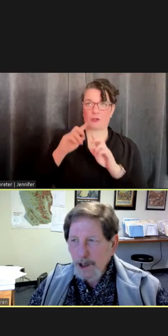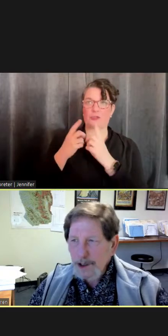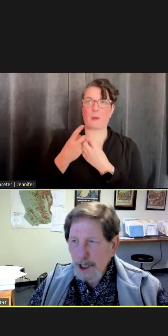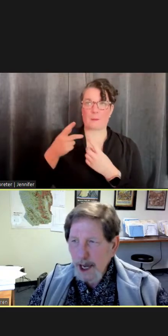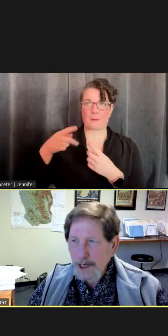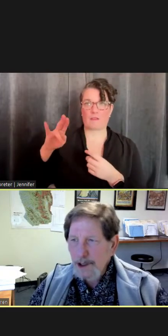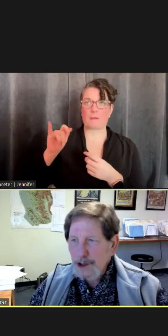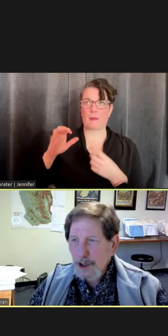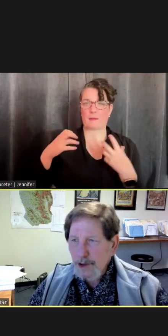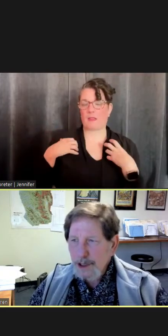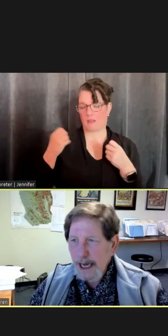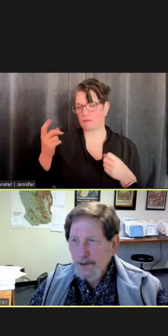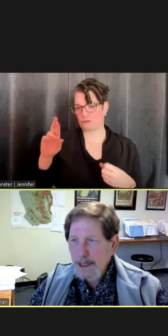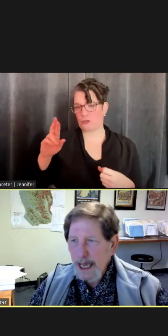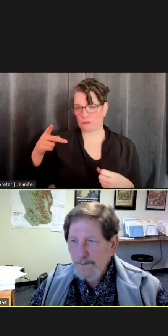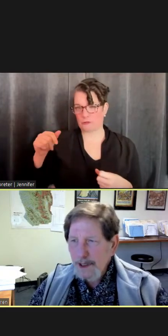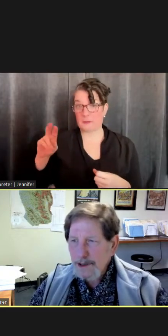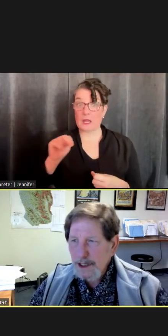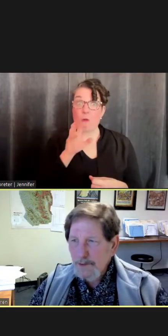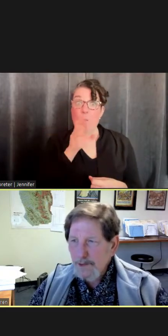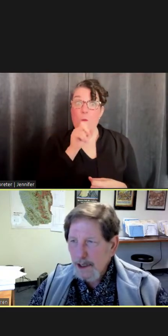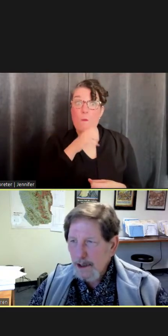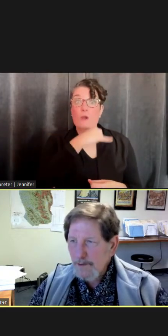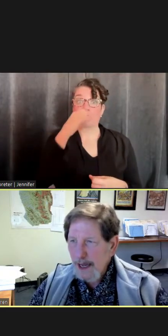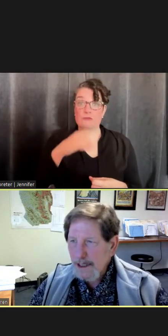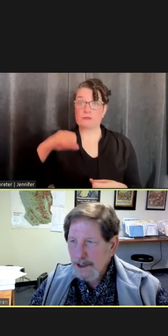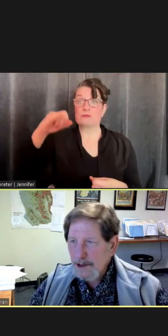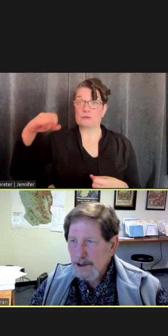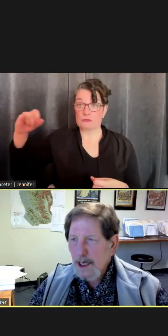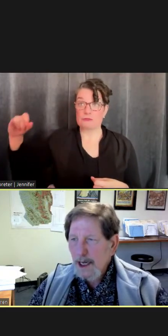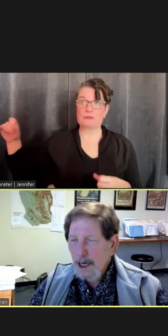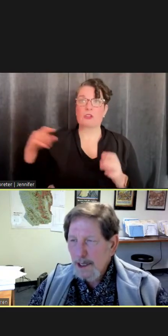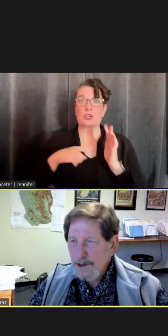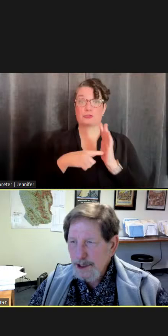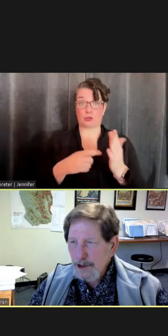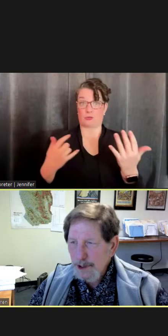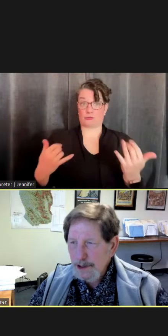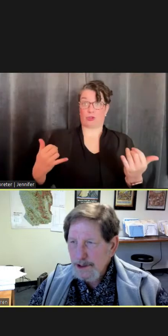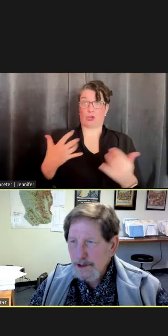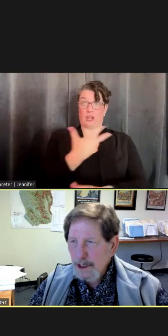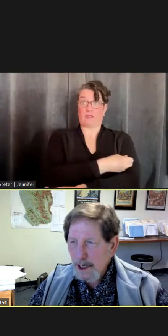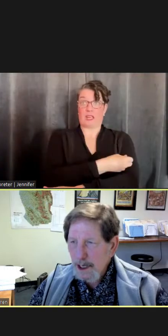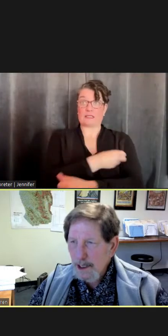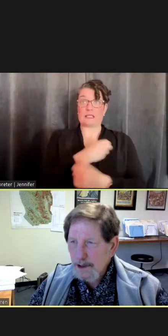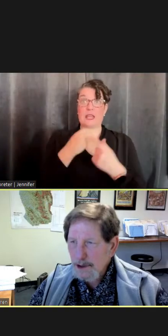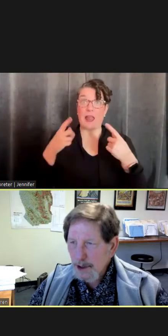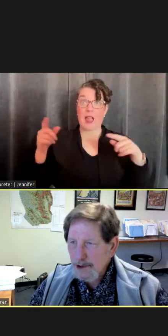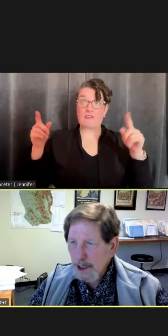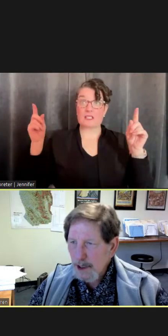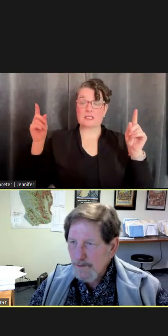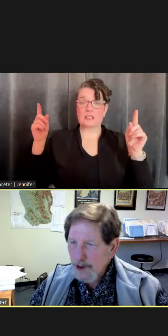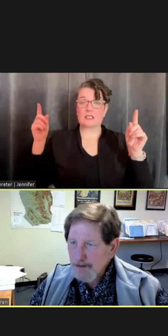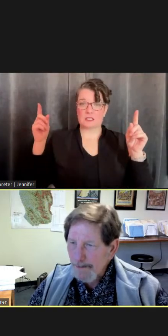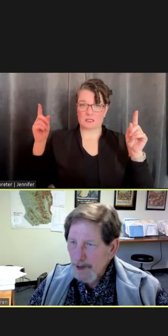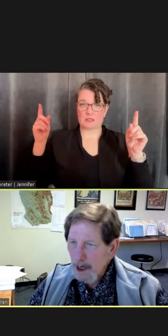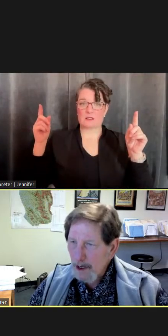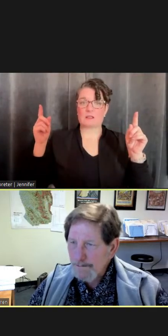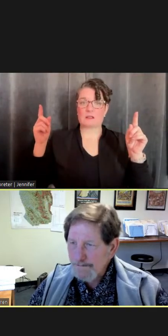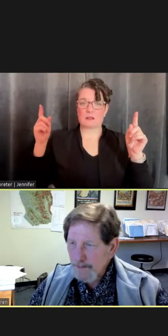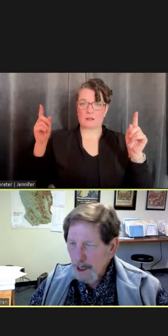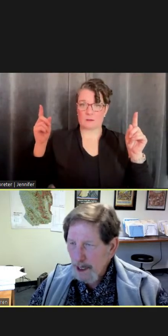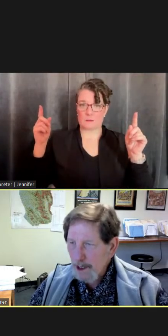And the orange line shows how the efficacy of our current vaccines decreased in terms of